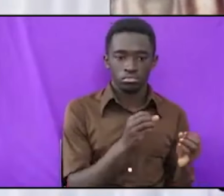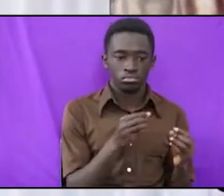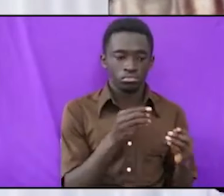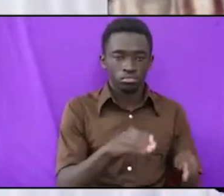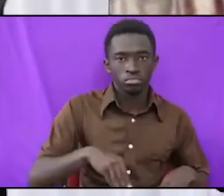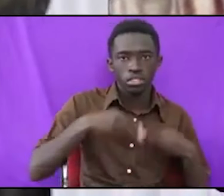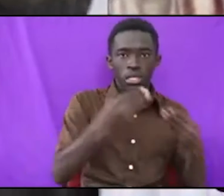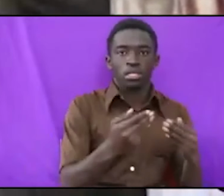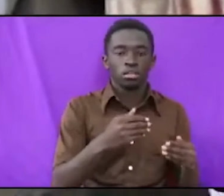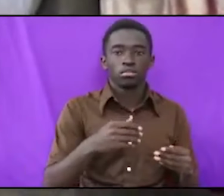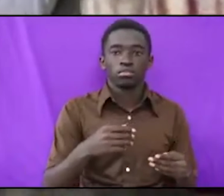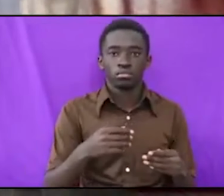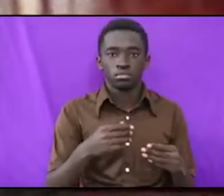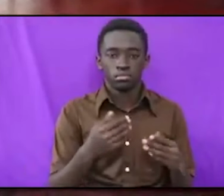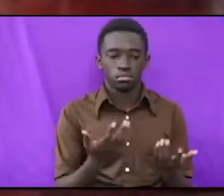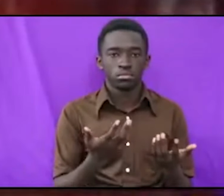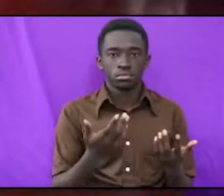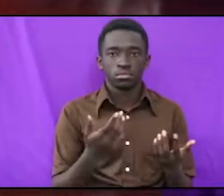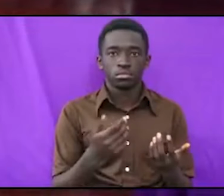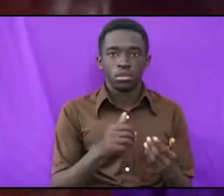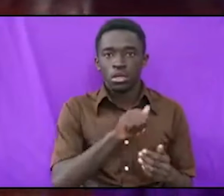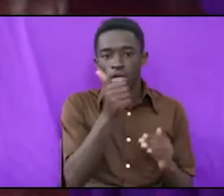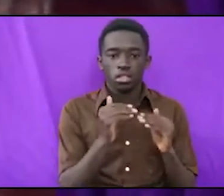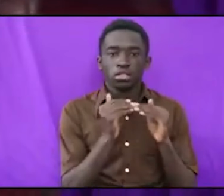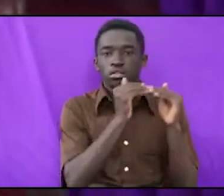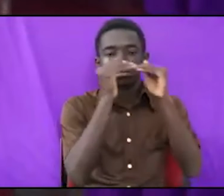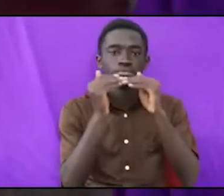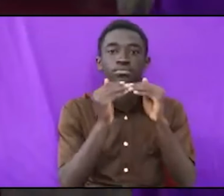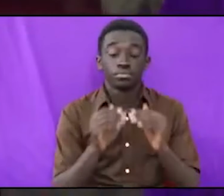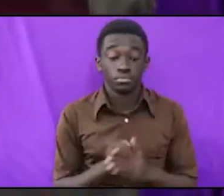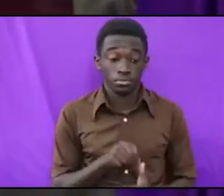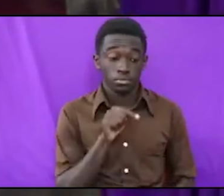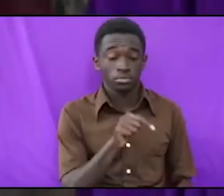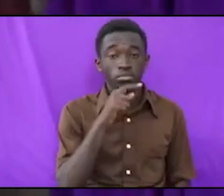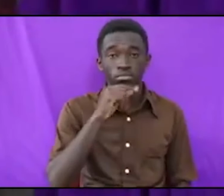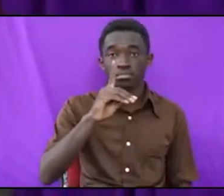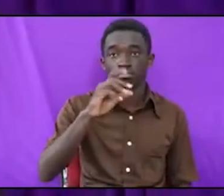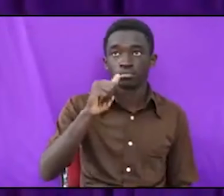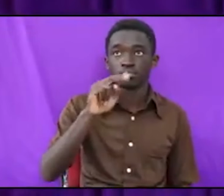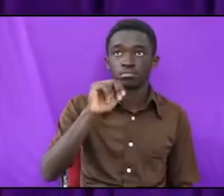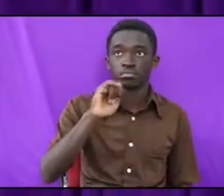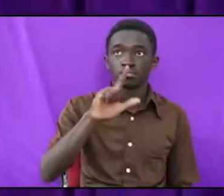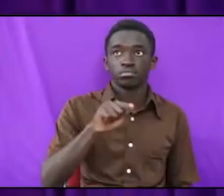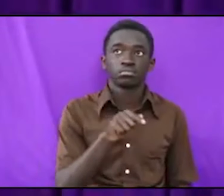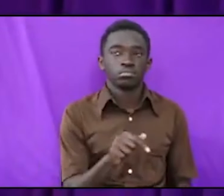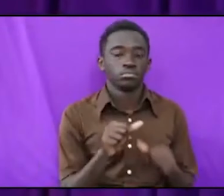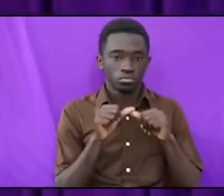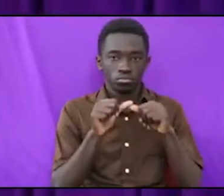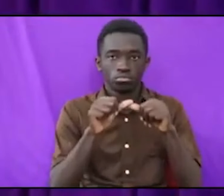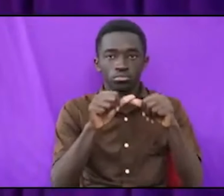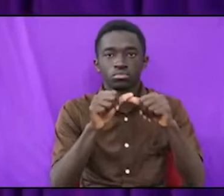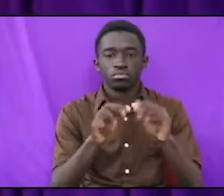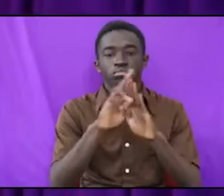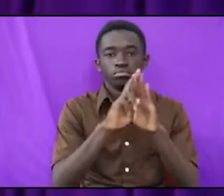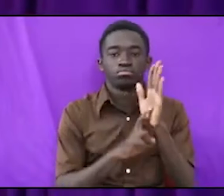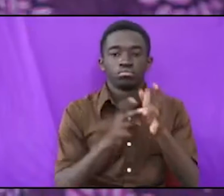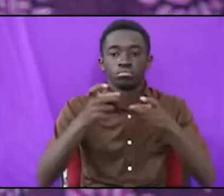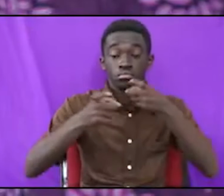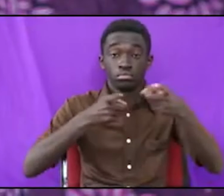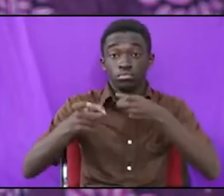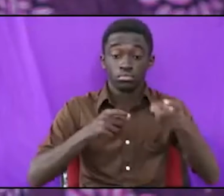Bwana asifiwe. And Daniel continues to rule. And that the